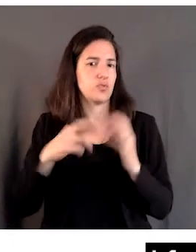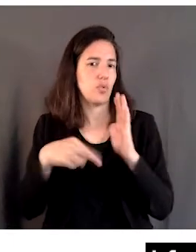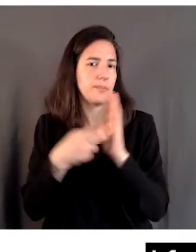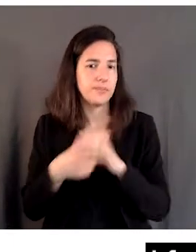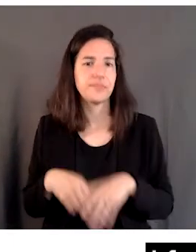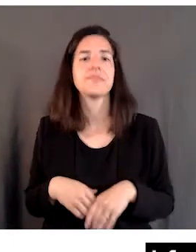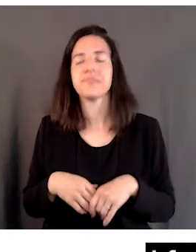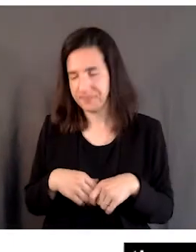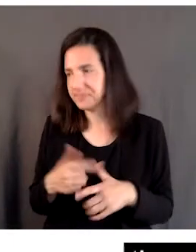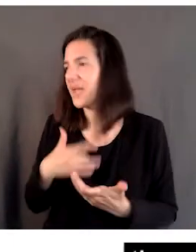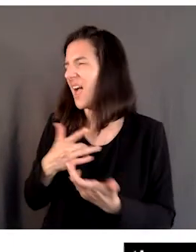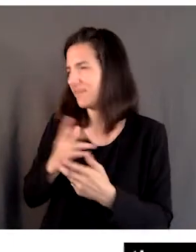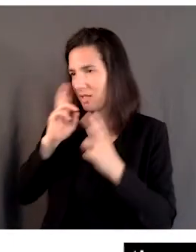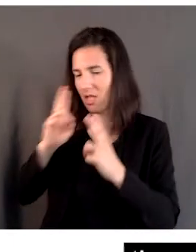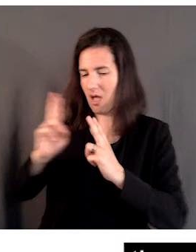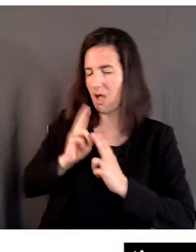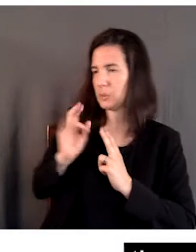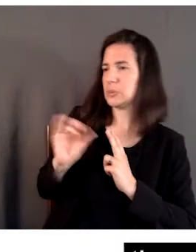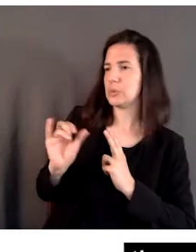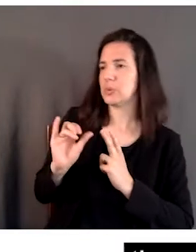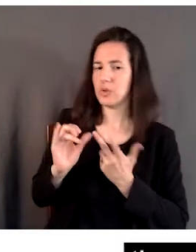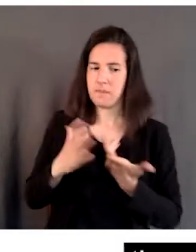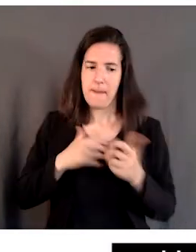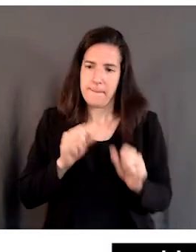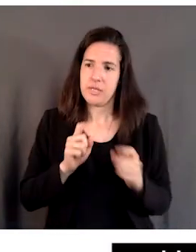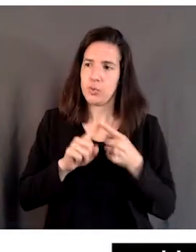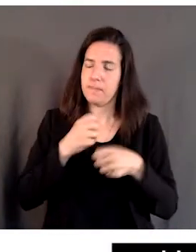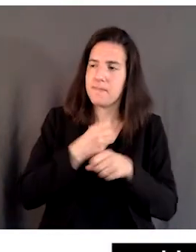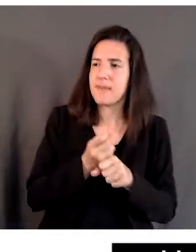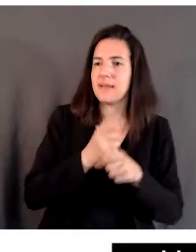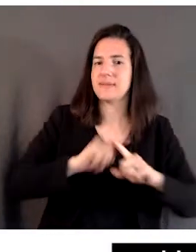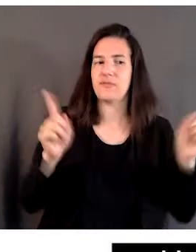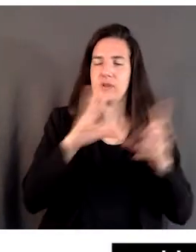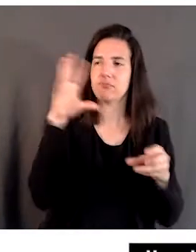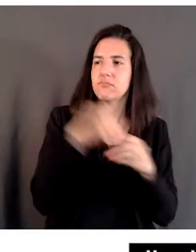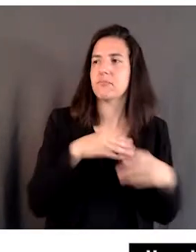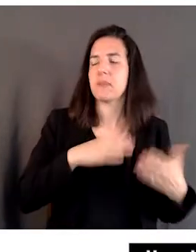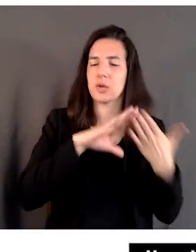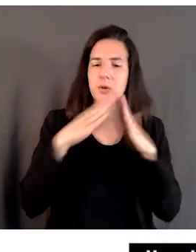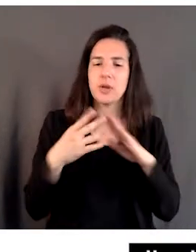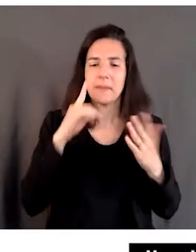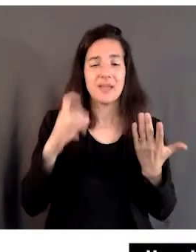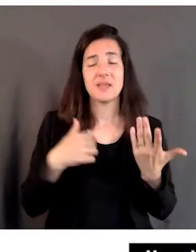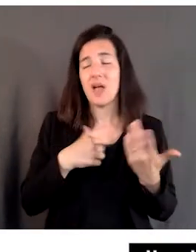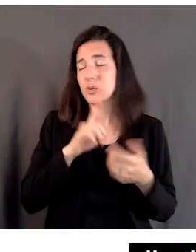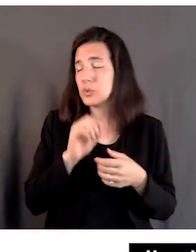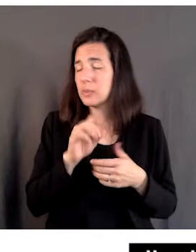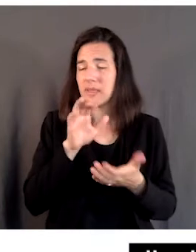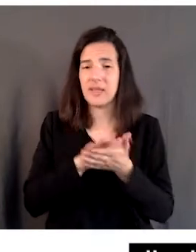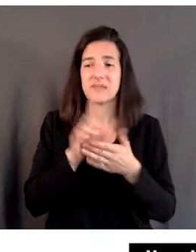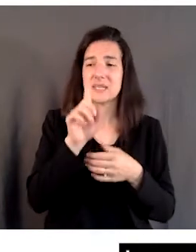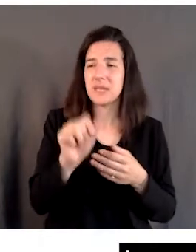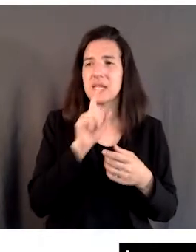honored as well, just in terms of the ability to make a difference in my community and in multiple communities, because I do believe disability is cross community in that